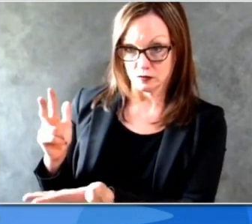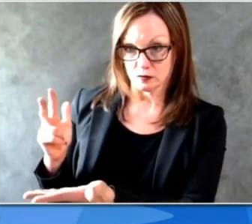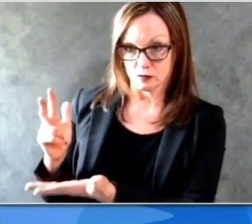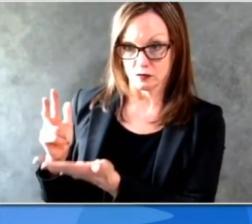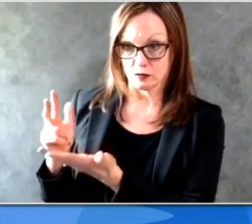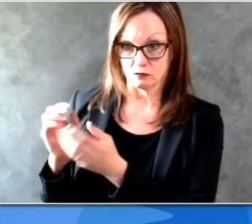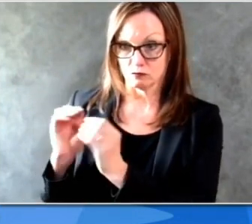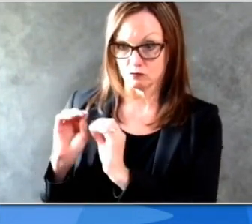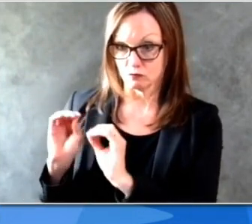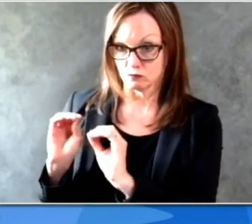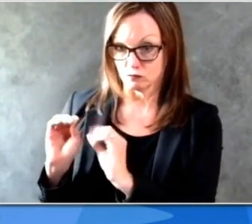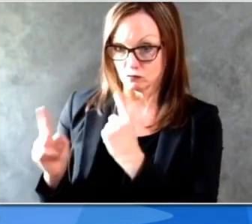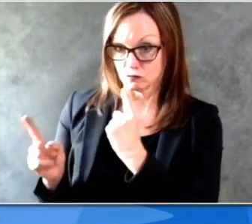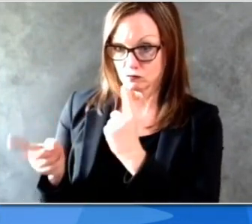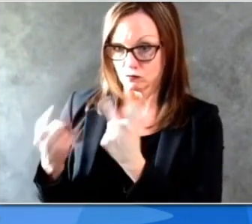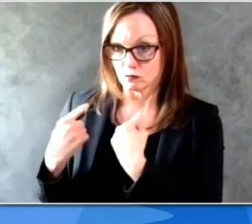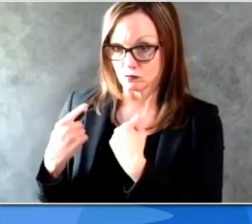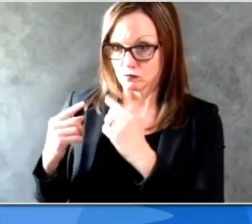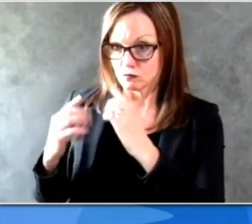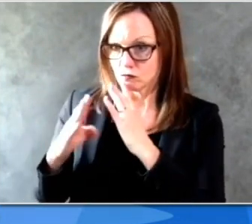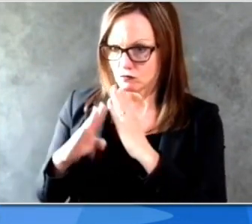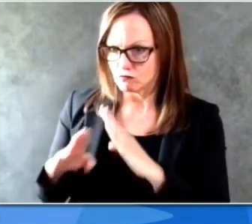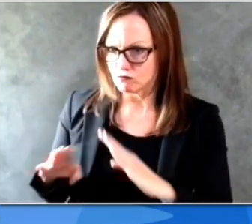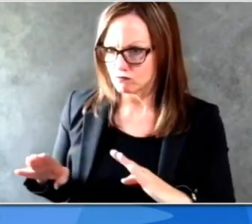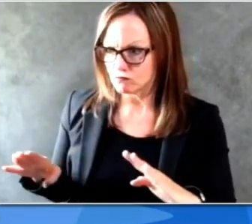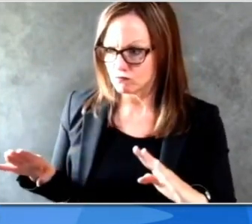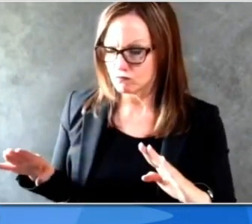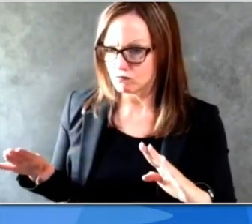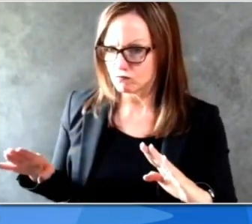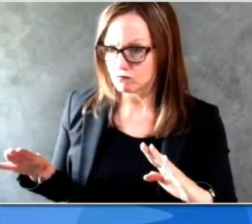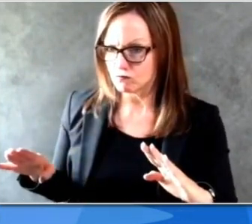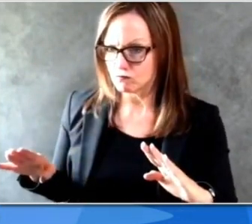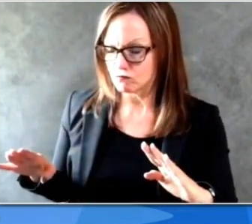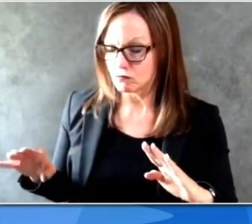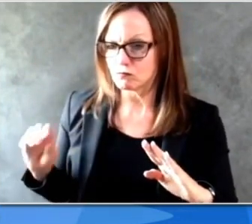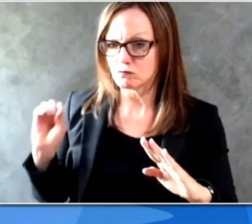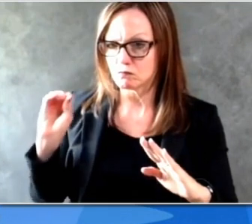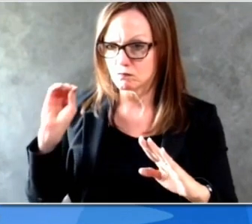Okay, we'll move on then to Scott Bauer from the Associated Press. Scott.